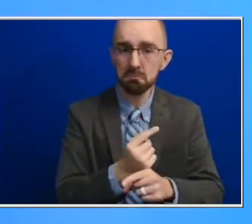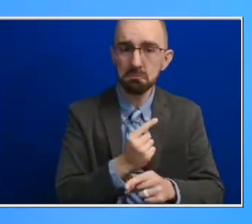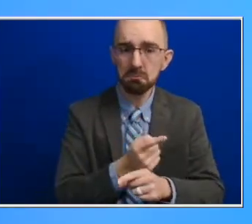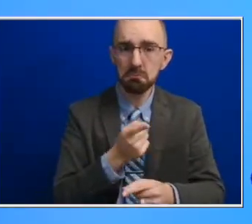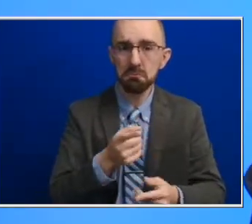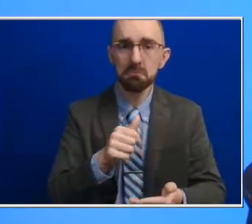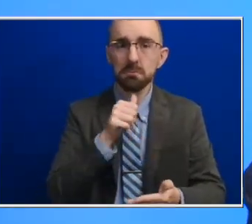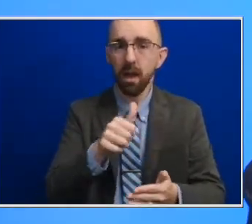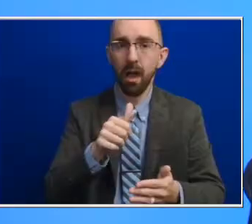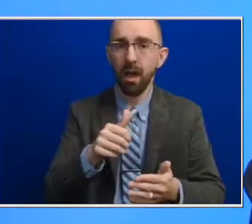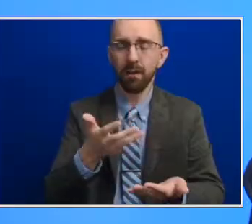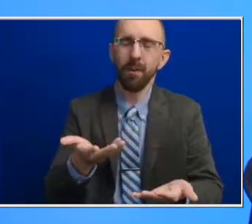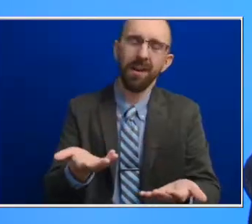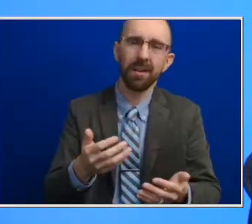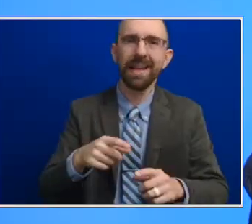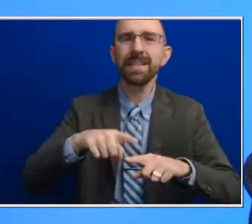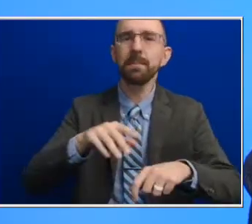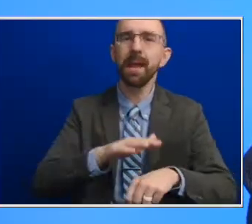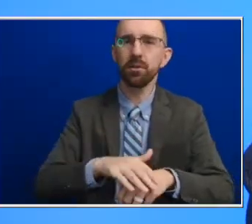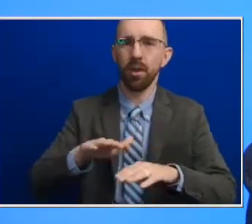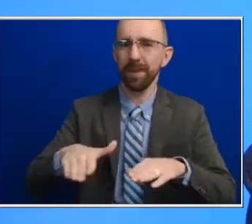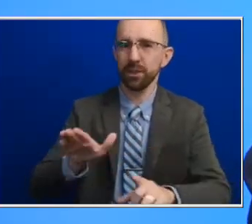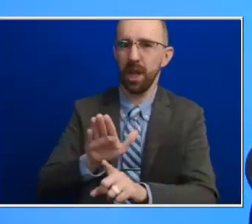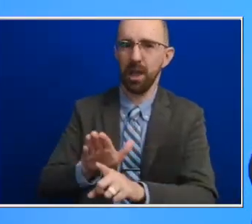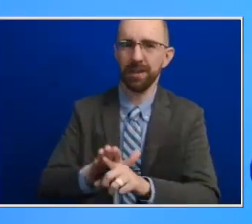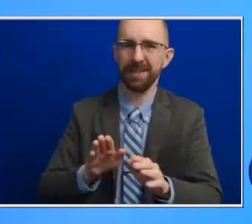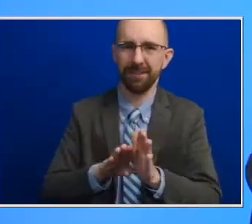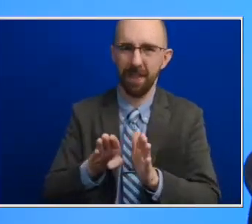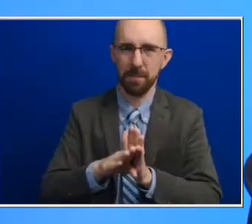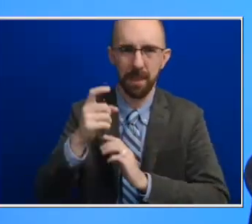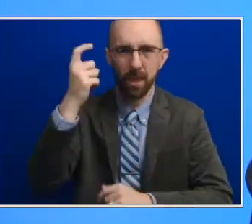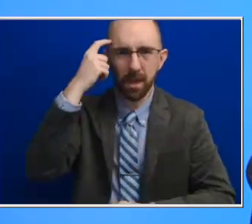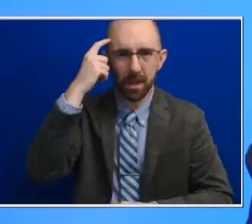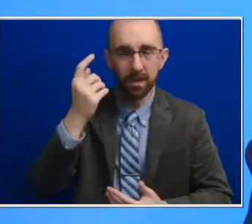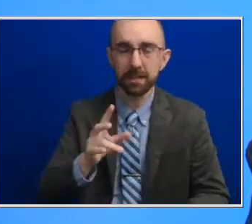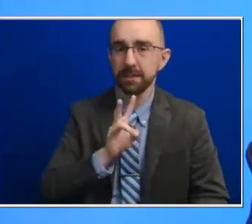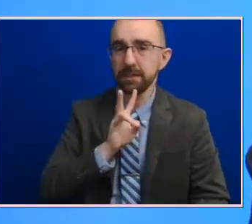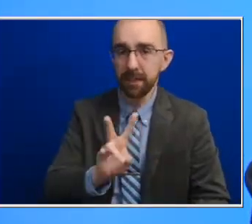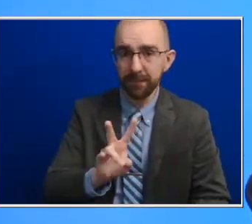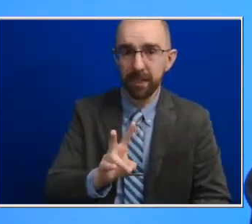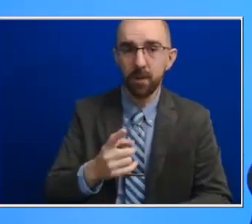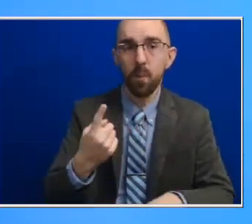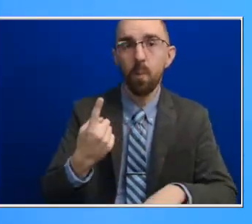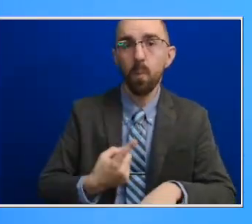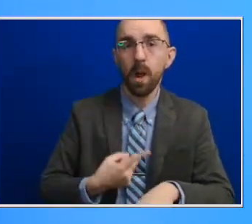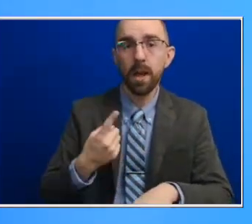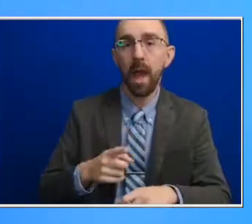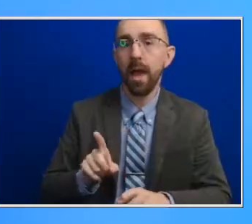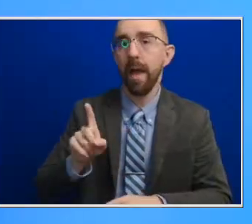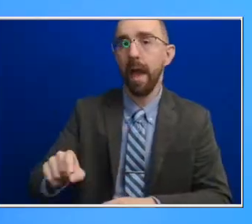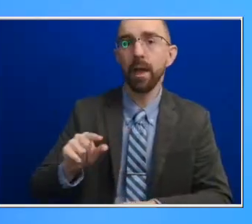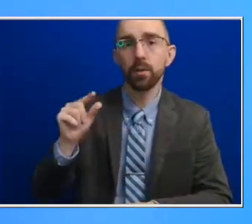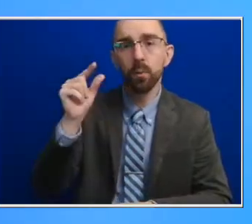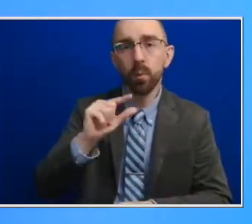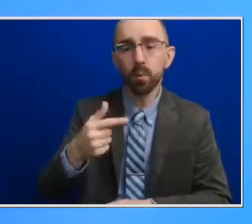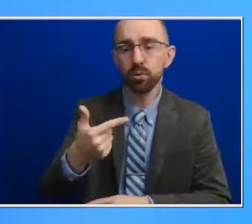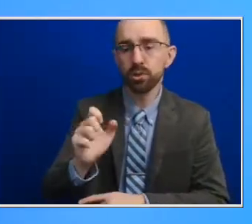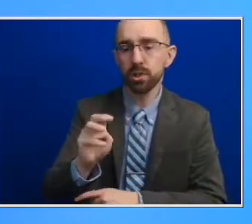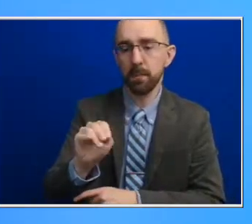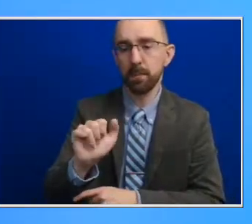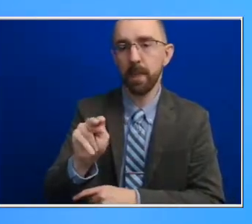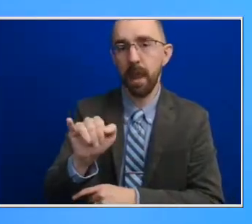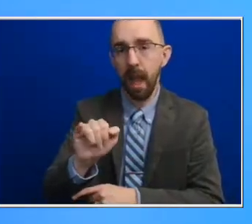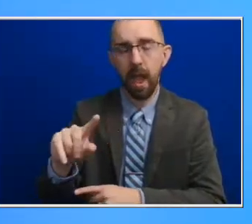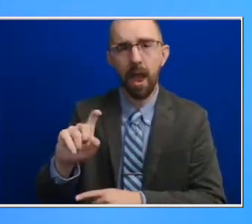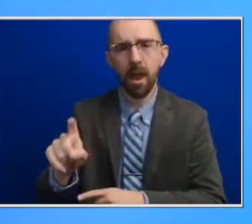child. Certainly if a 7-year-old one time asks Google Gemini a question, their brain won't